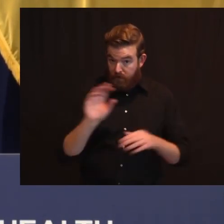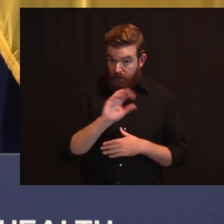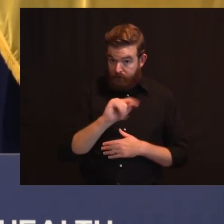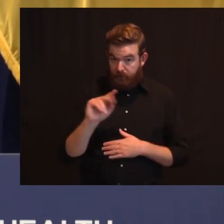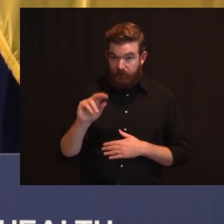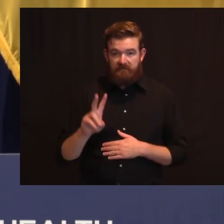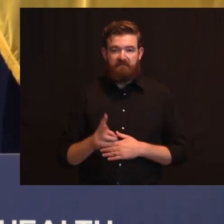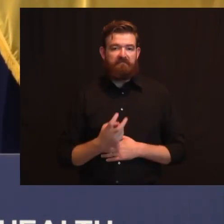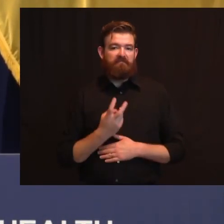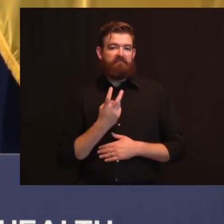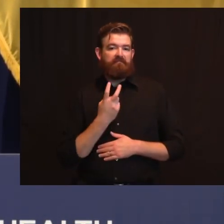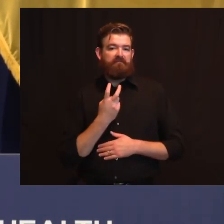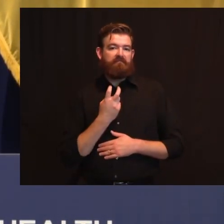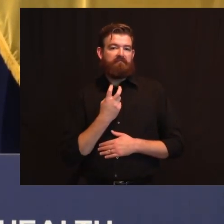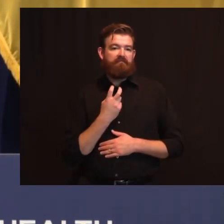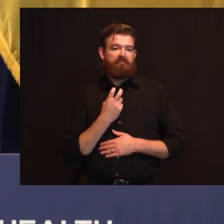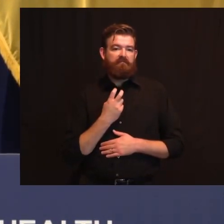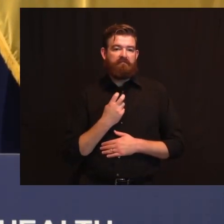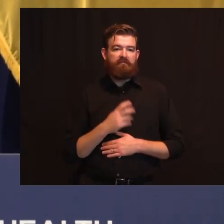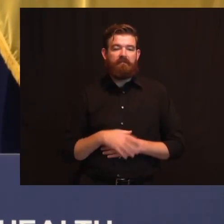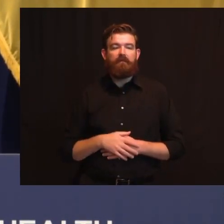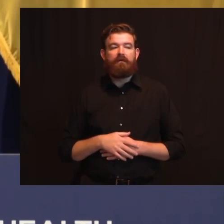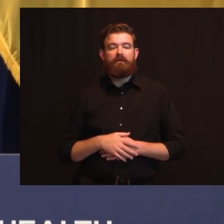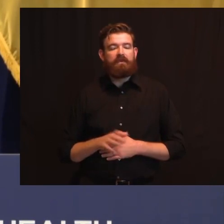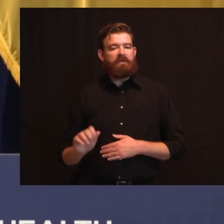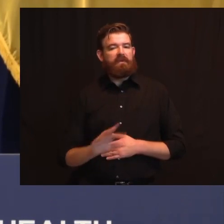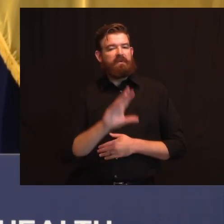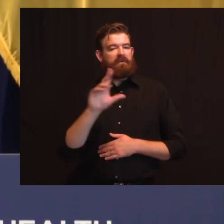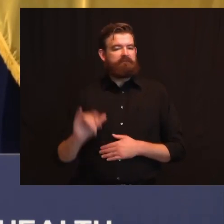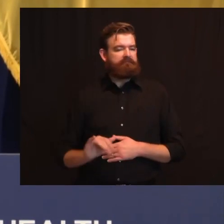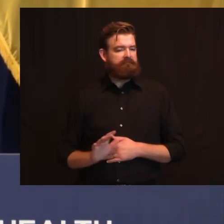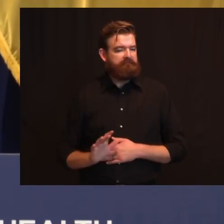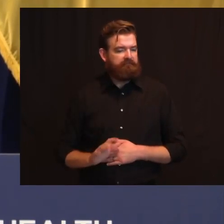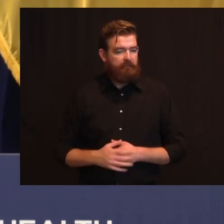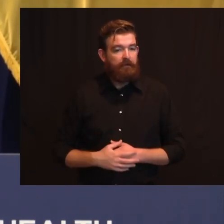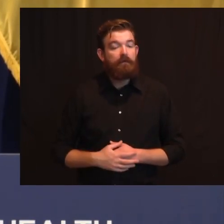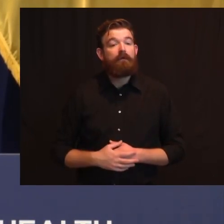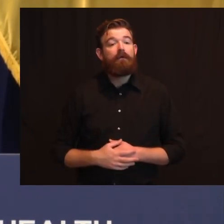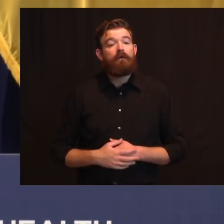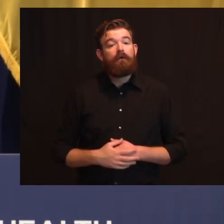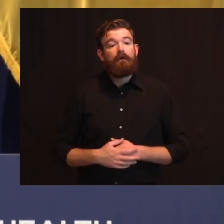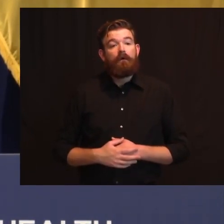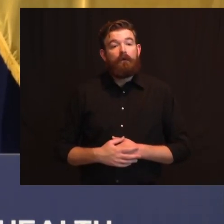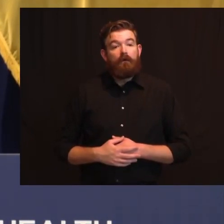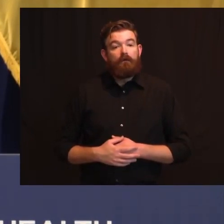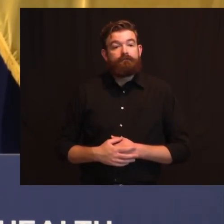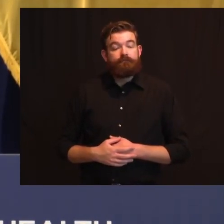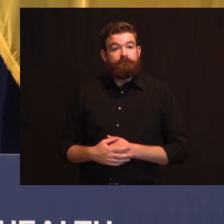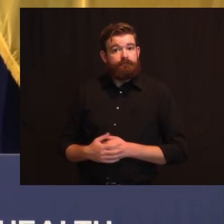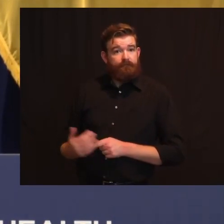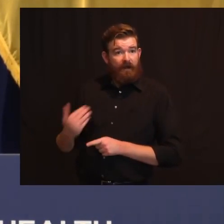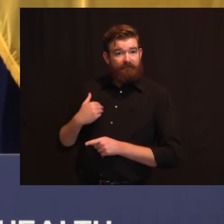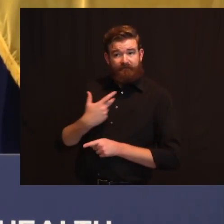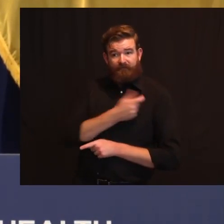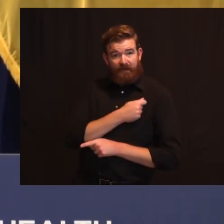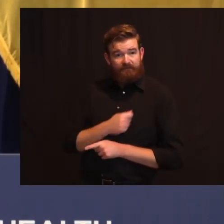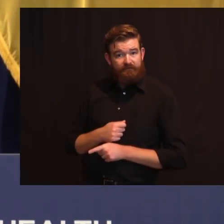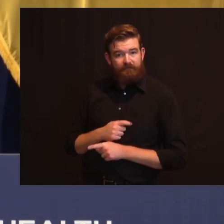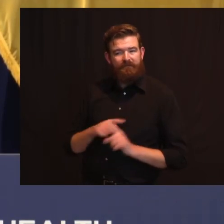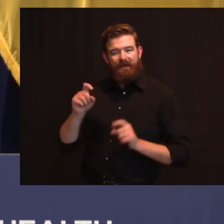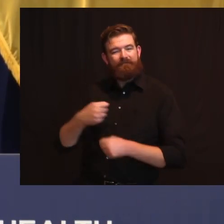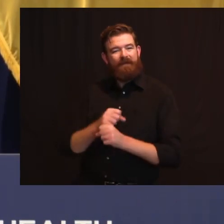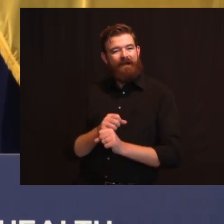Dr. Fauci, but by the time you mobilize the distribution of the vaccine and get a majority or more of the population